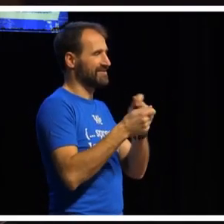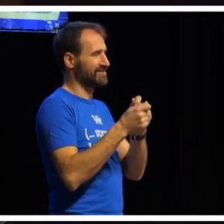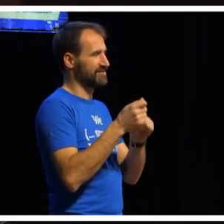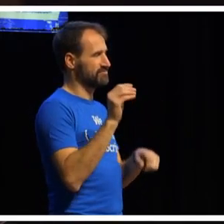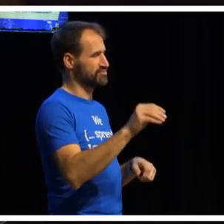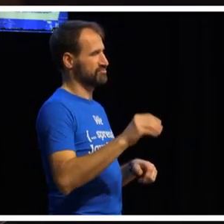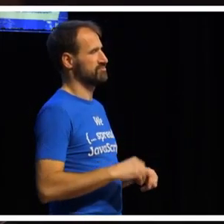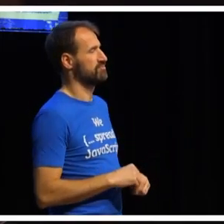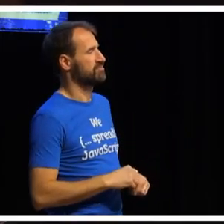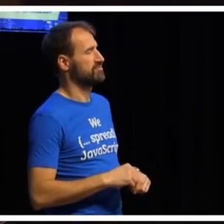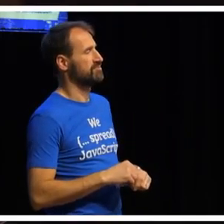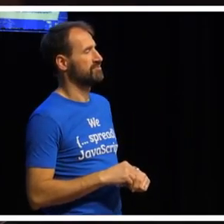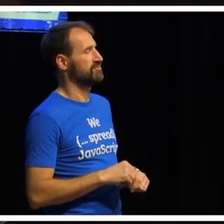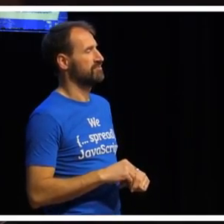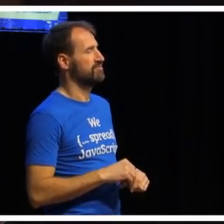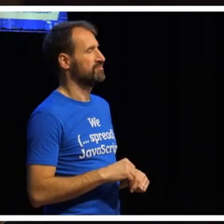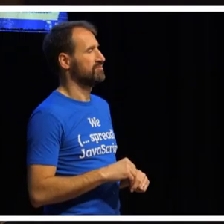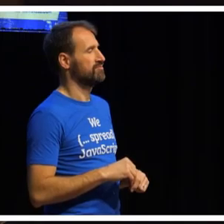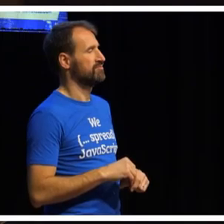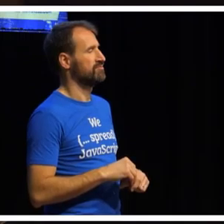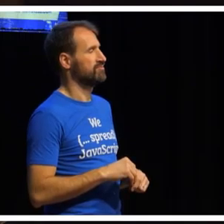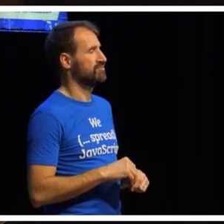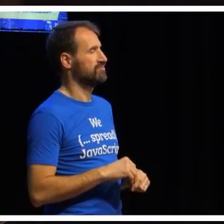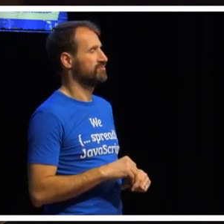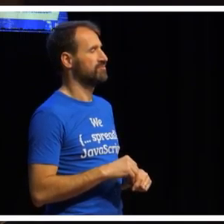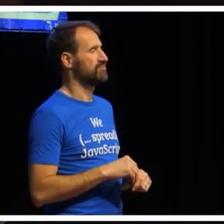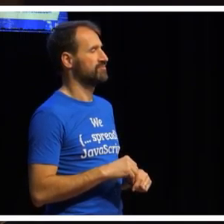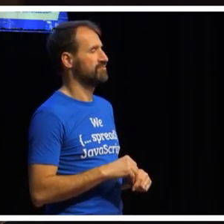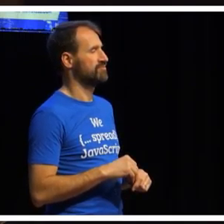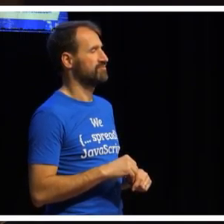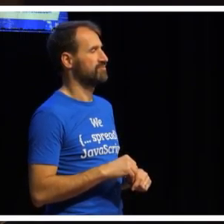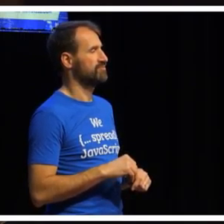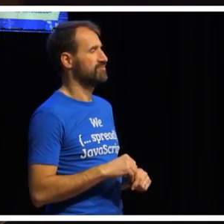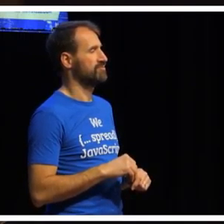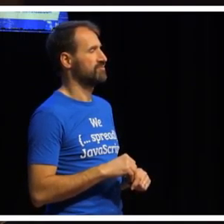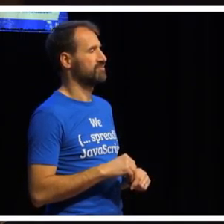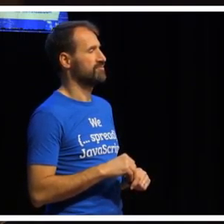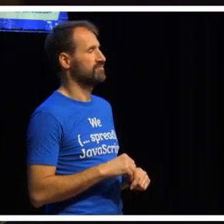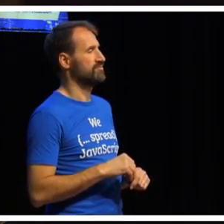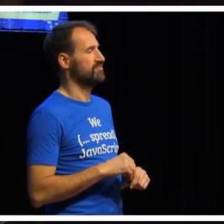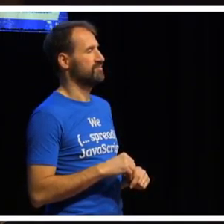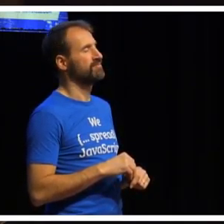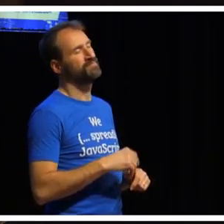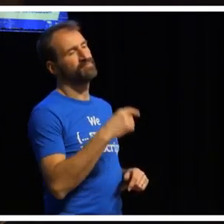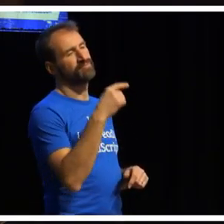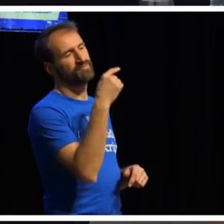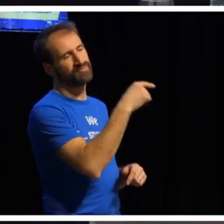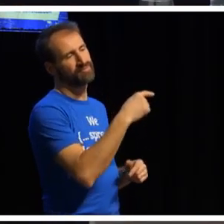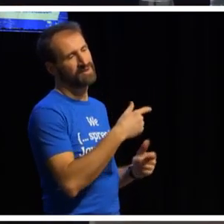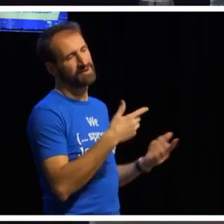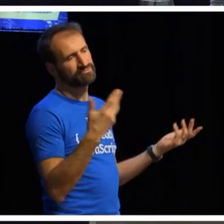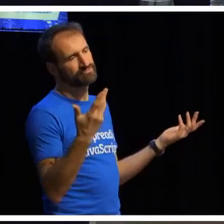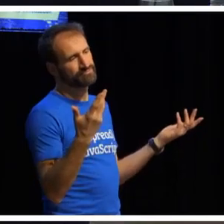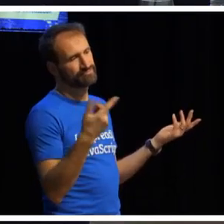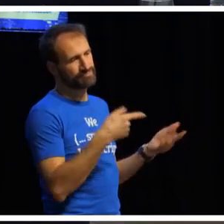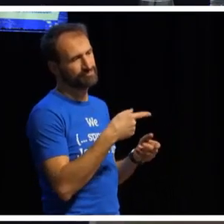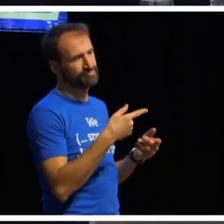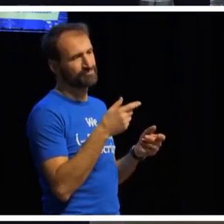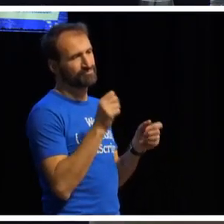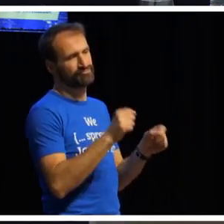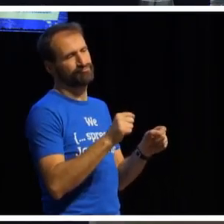as well. Let's go back and just turn that off. But you know, this isn't very useful. It's just lighting lights up. You can do that on the